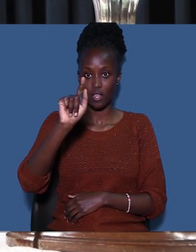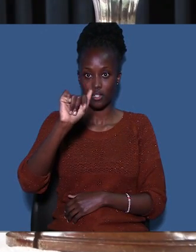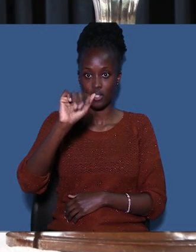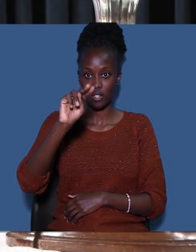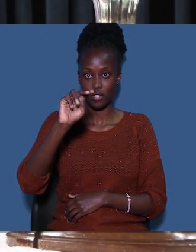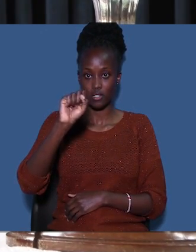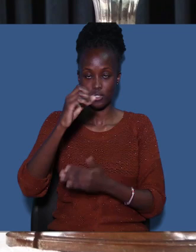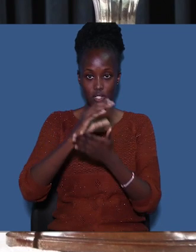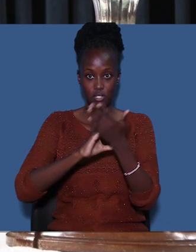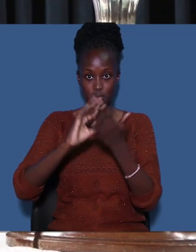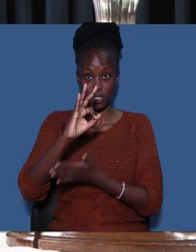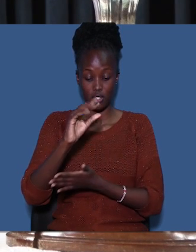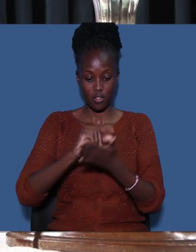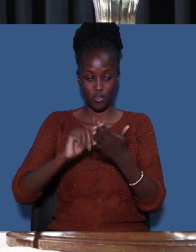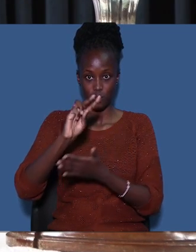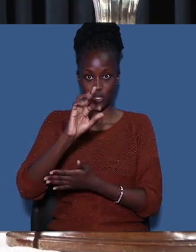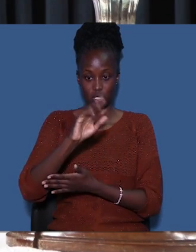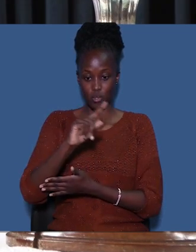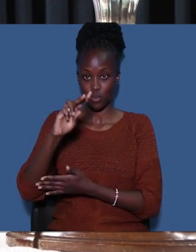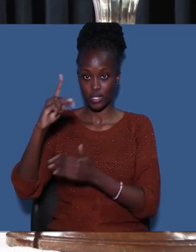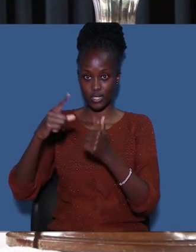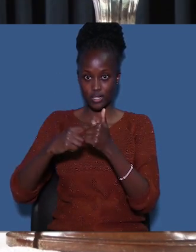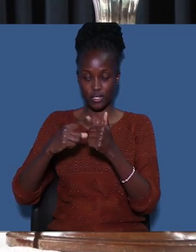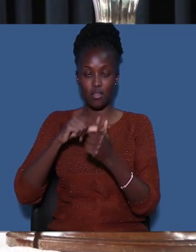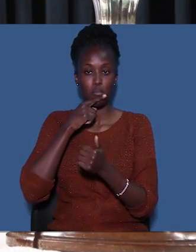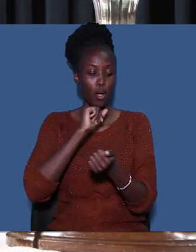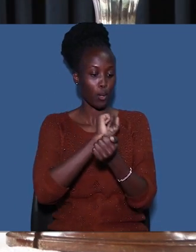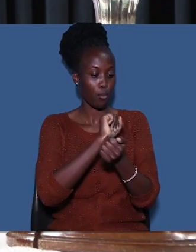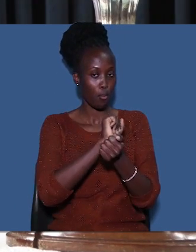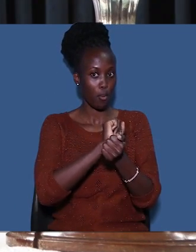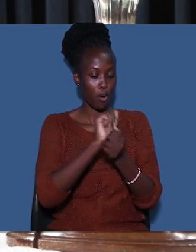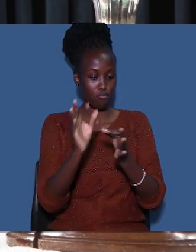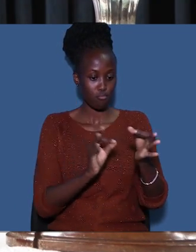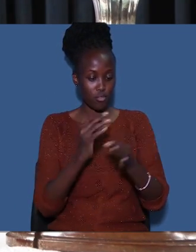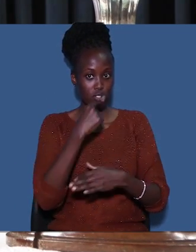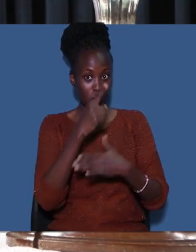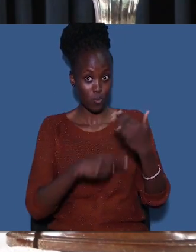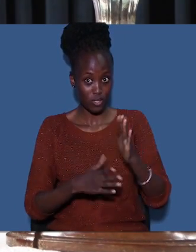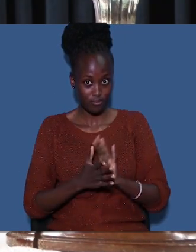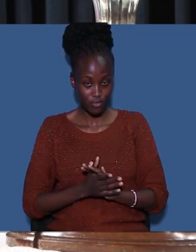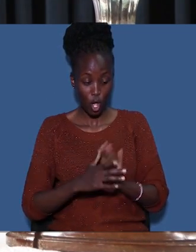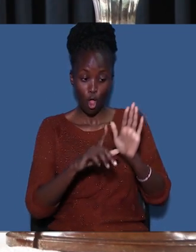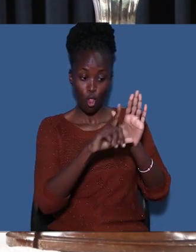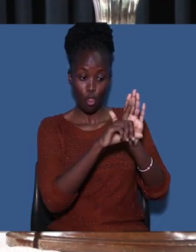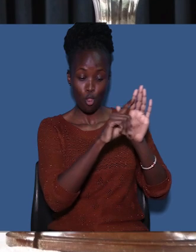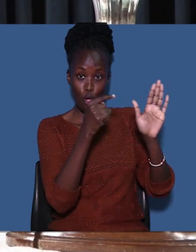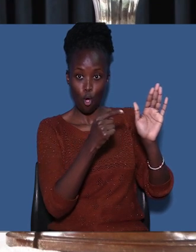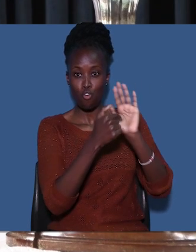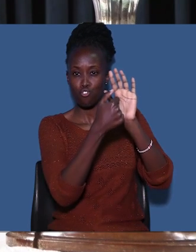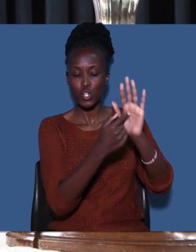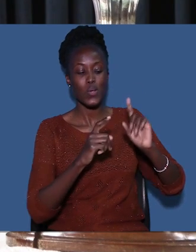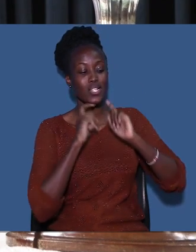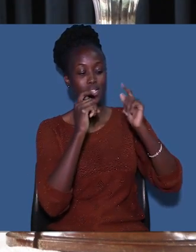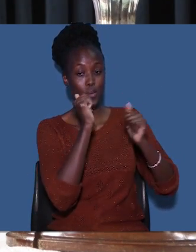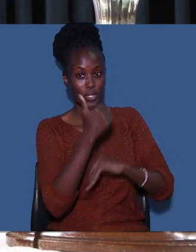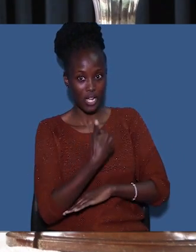26, Paul teaches that the law served as a means of revealing sin and as a prompting to faith in Jesus.